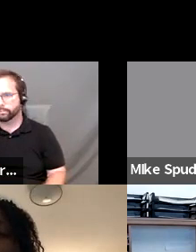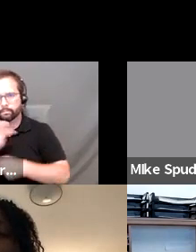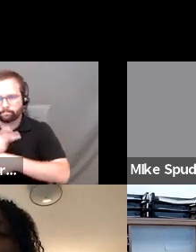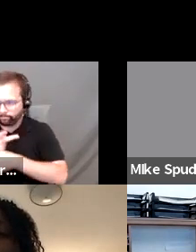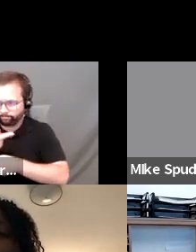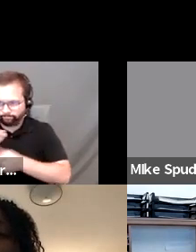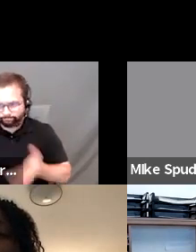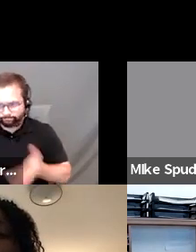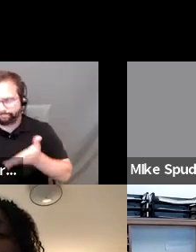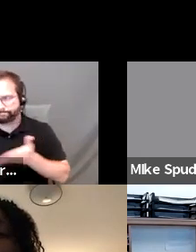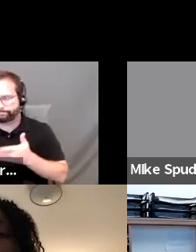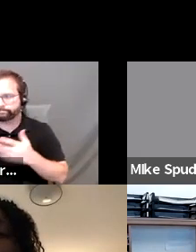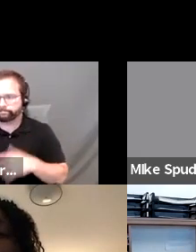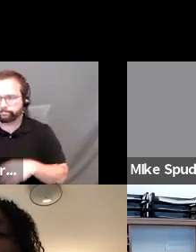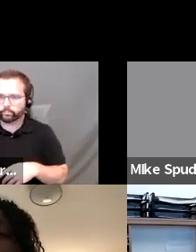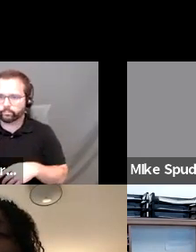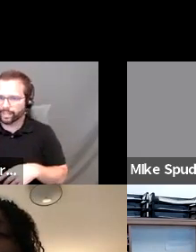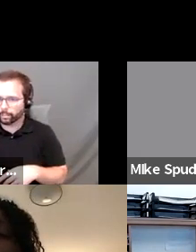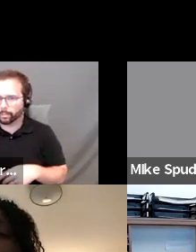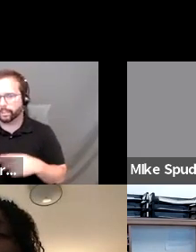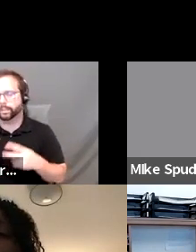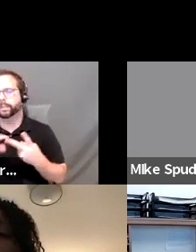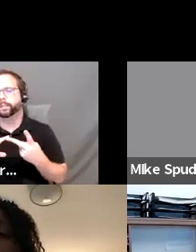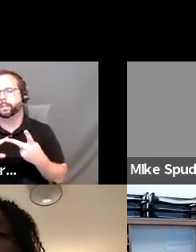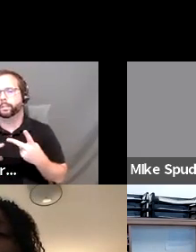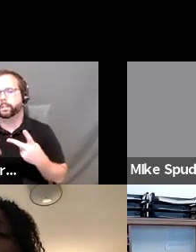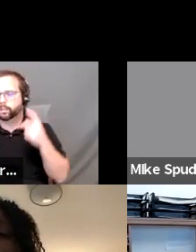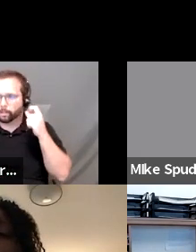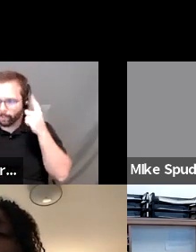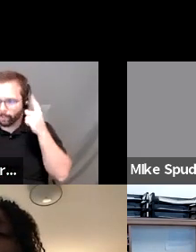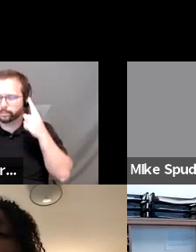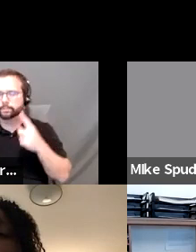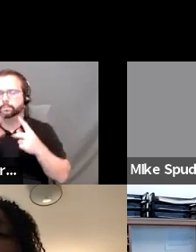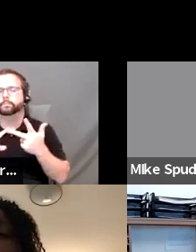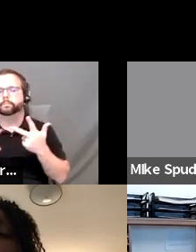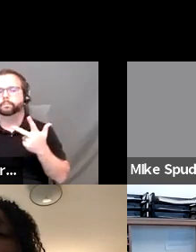and in compassion, and then expanding,